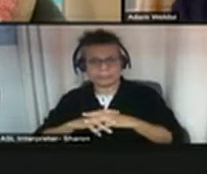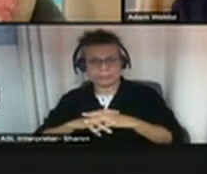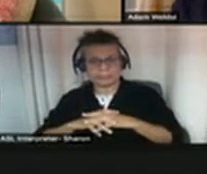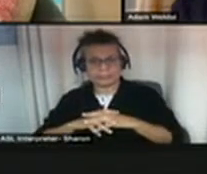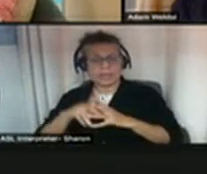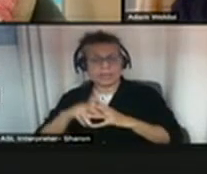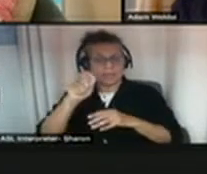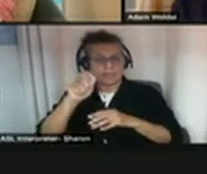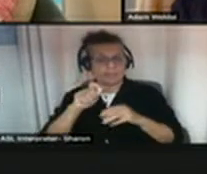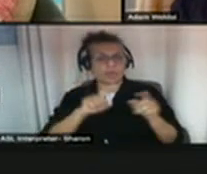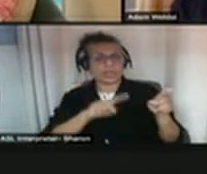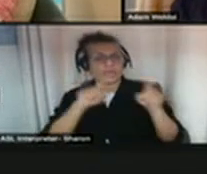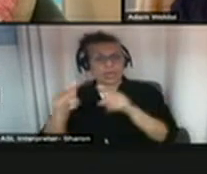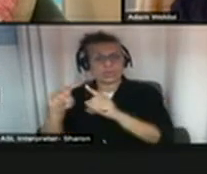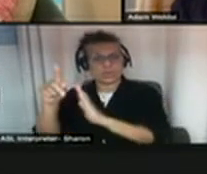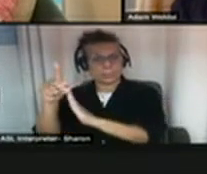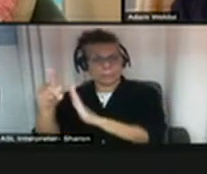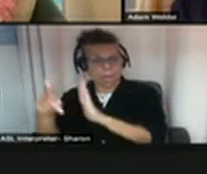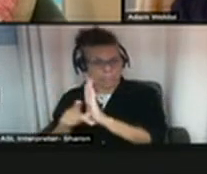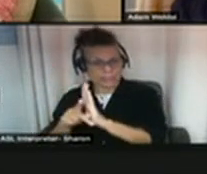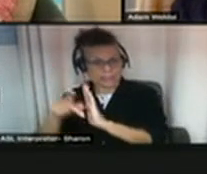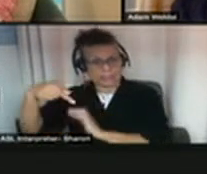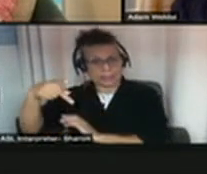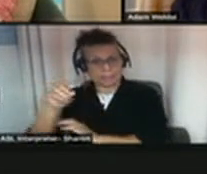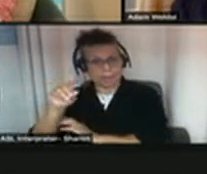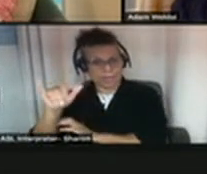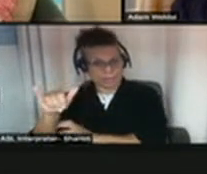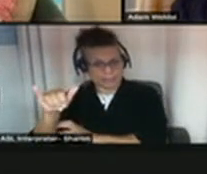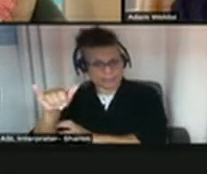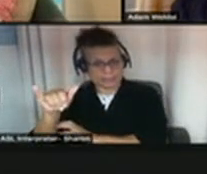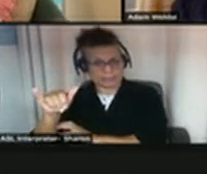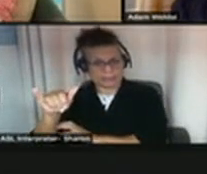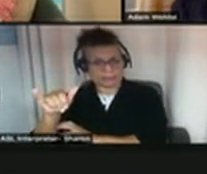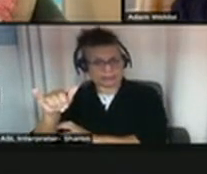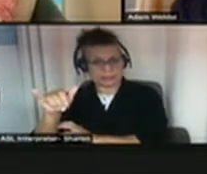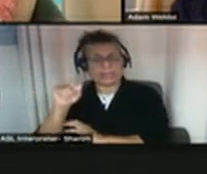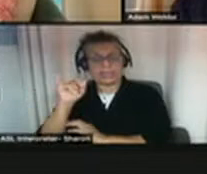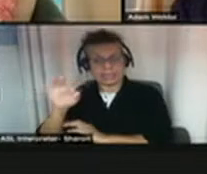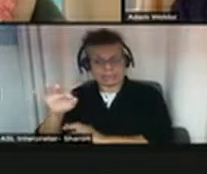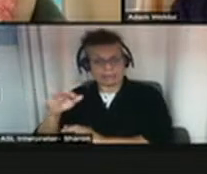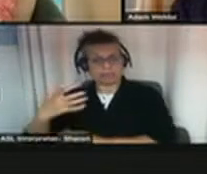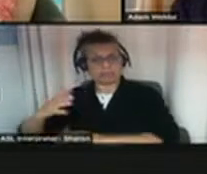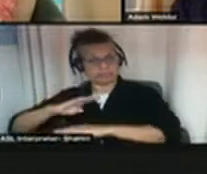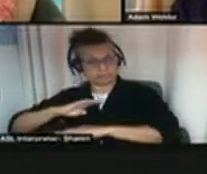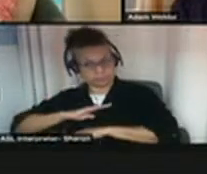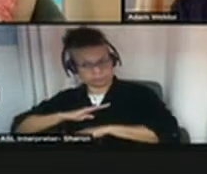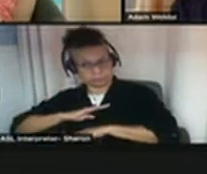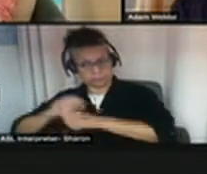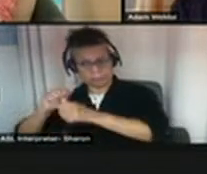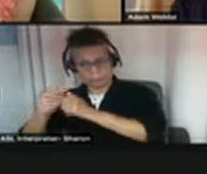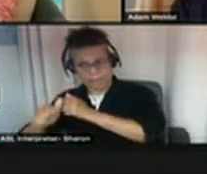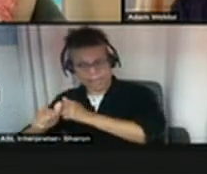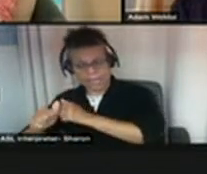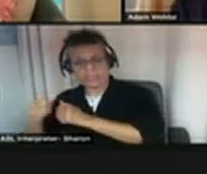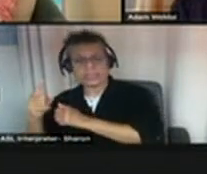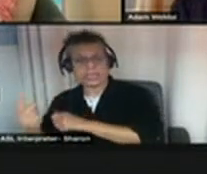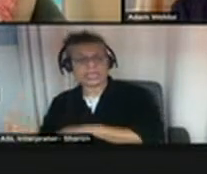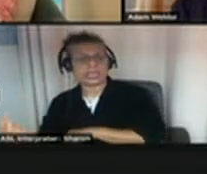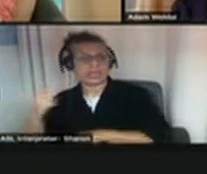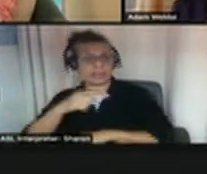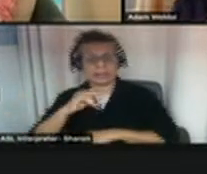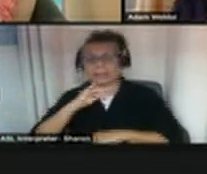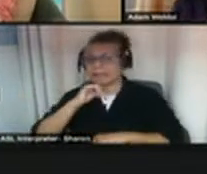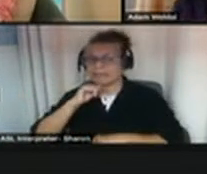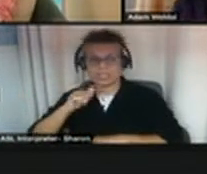therefore it goes to policy, and if it you know meets criteria, it could come back out. If it doesn't meet